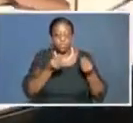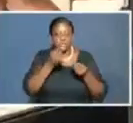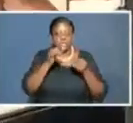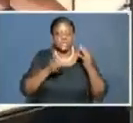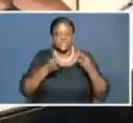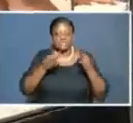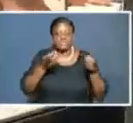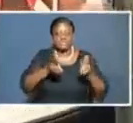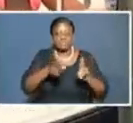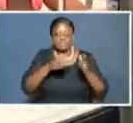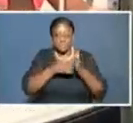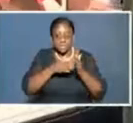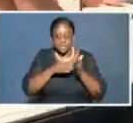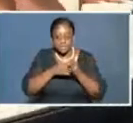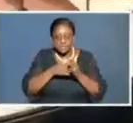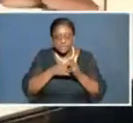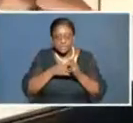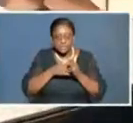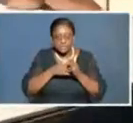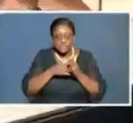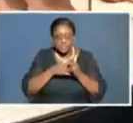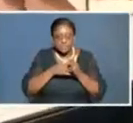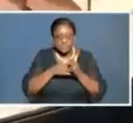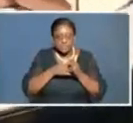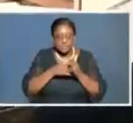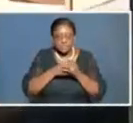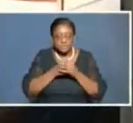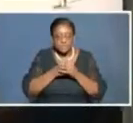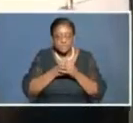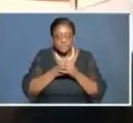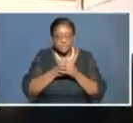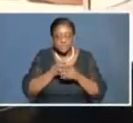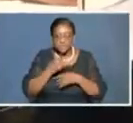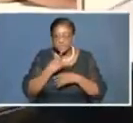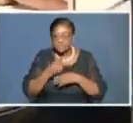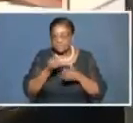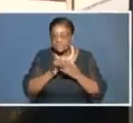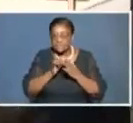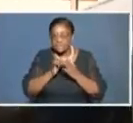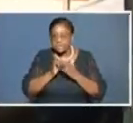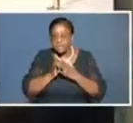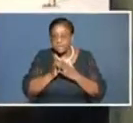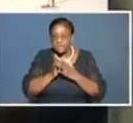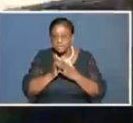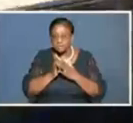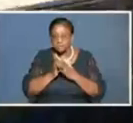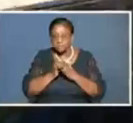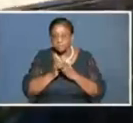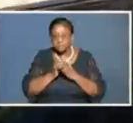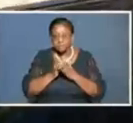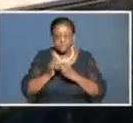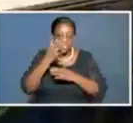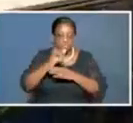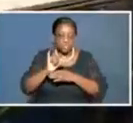come down, and people are still going to go snorkeling, and companies are going to take them out. I don't know if we're going to still be one of those companies to do that. You know, I think we need a